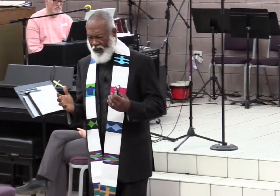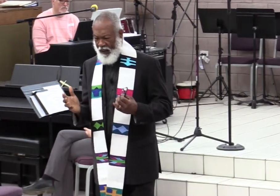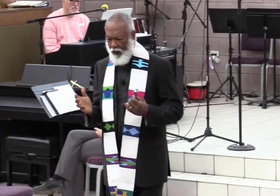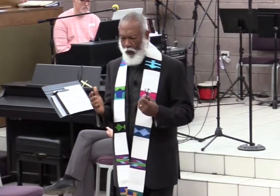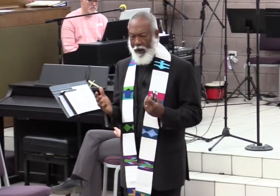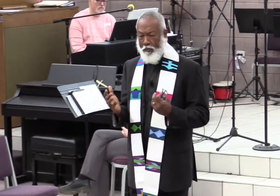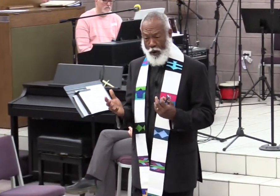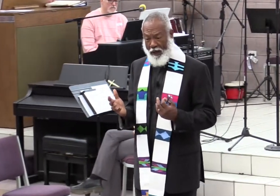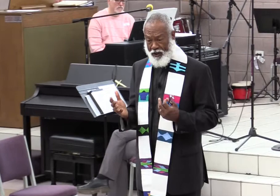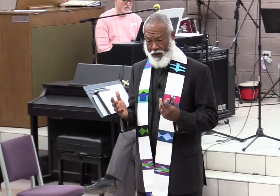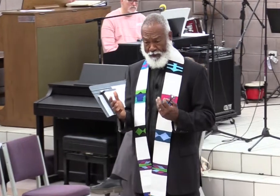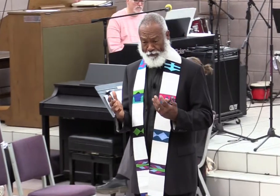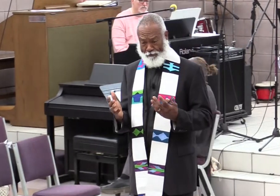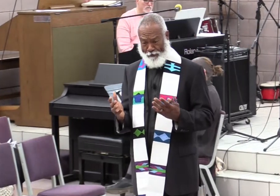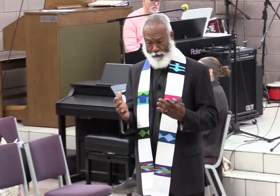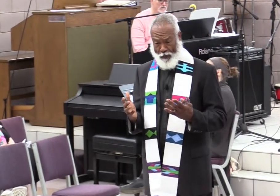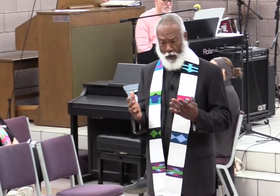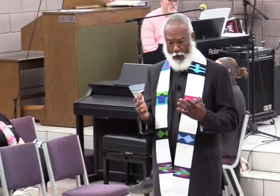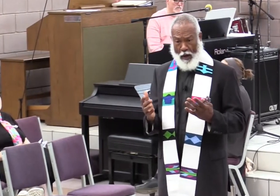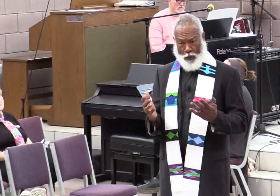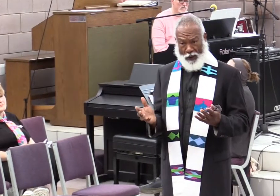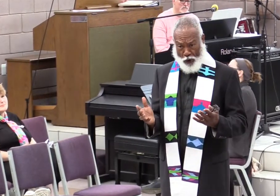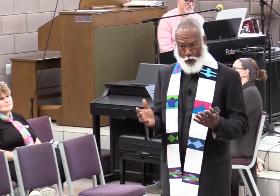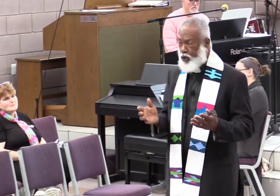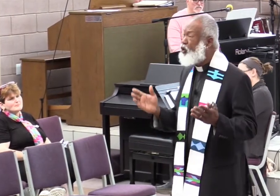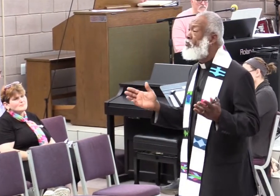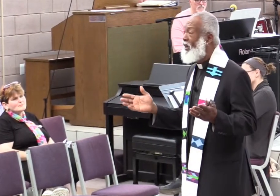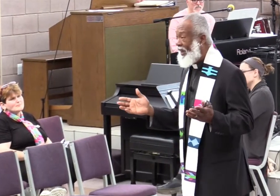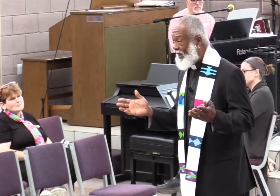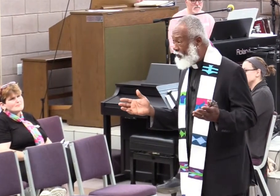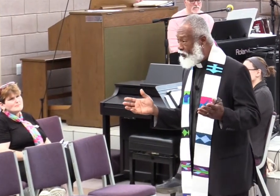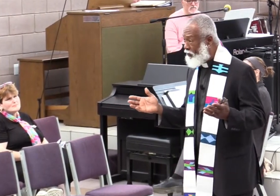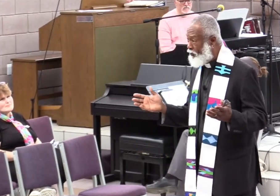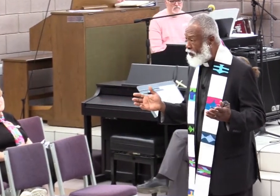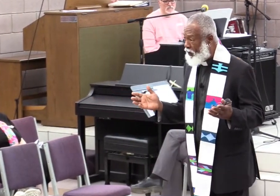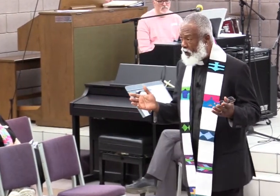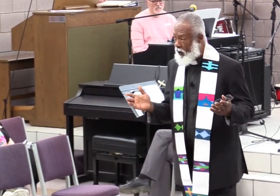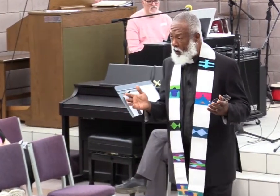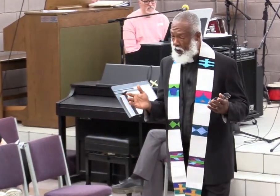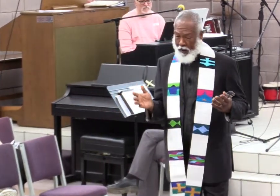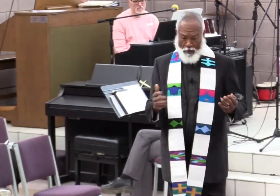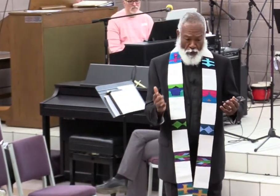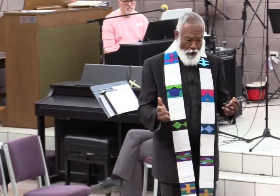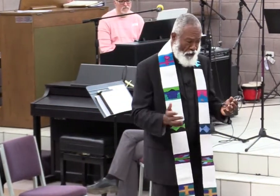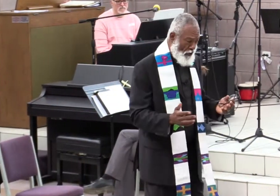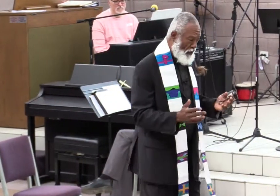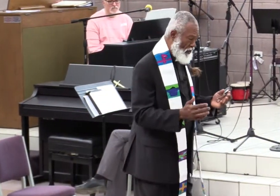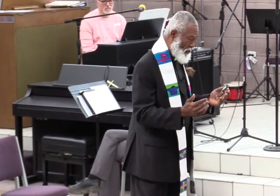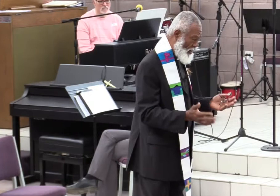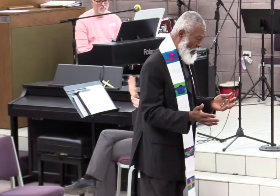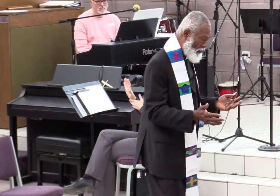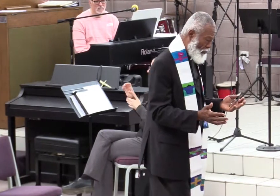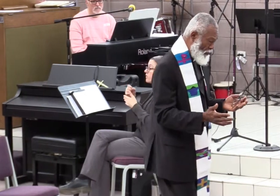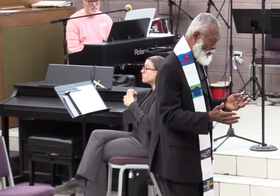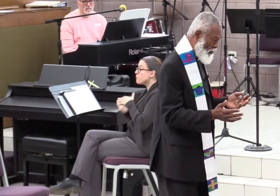if indeed we embrace and we choose to believe his birth, his death,